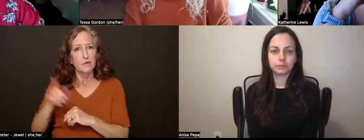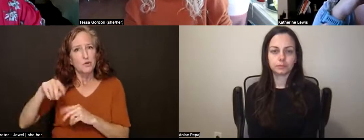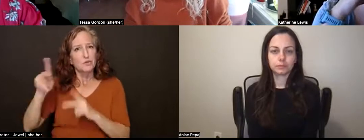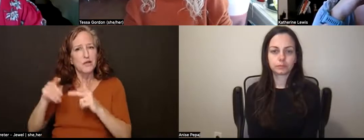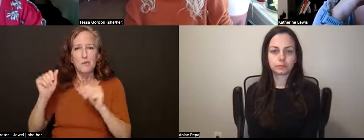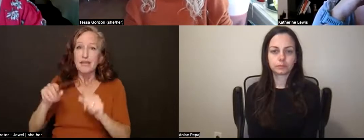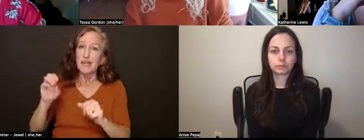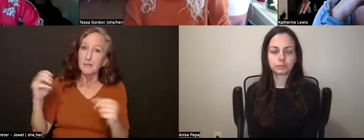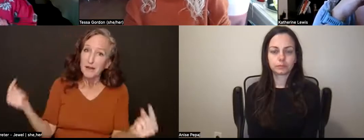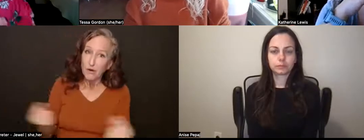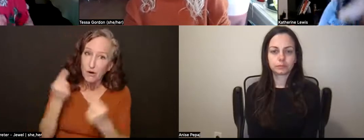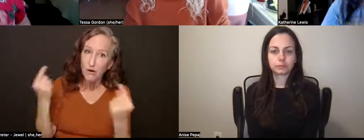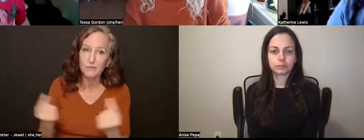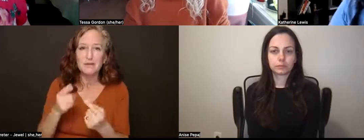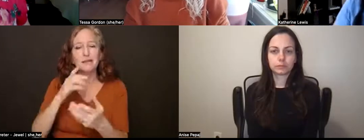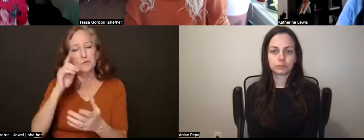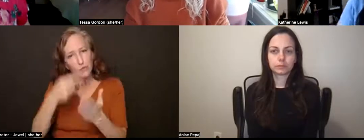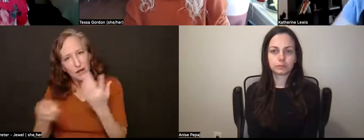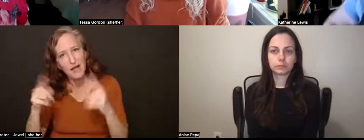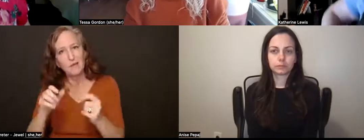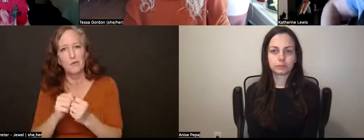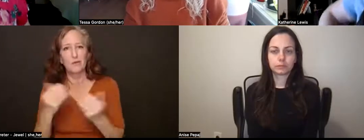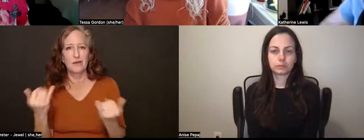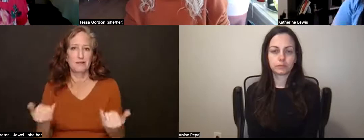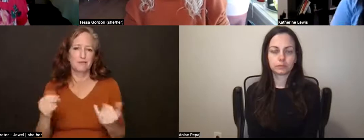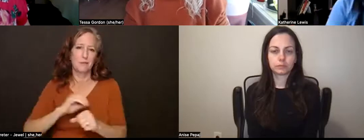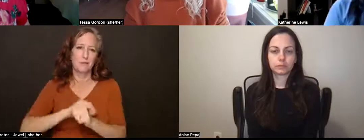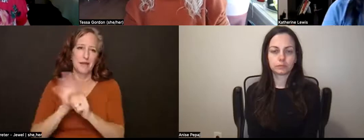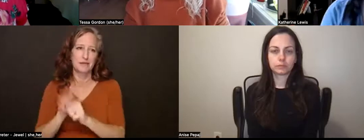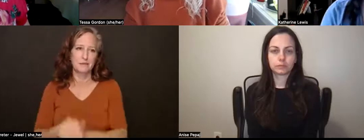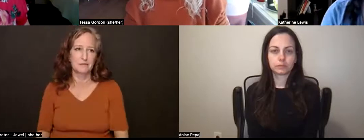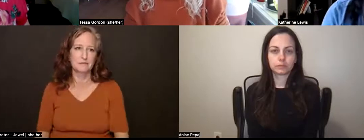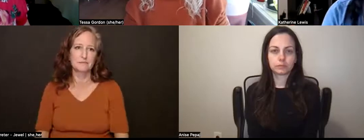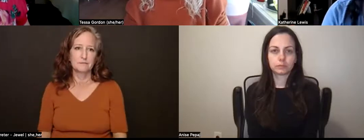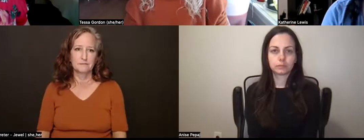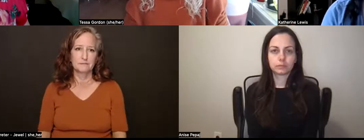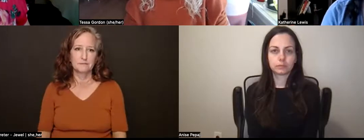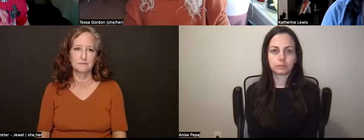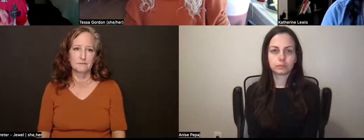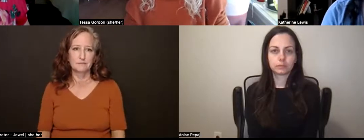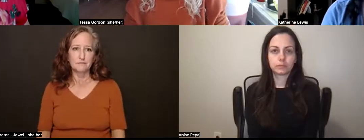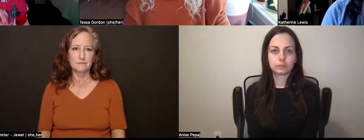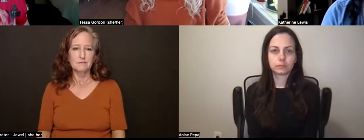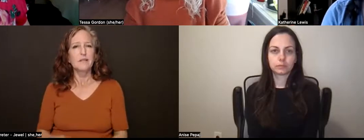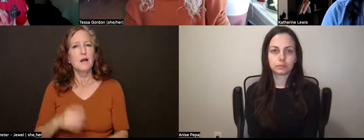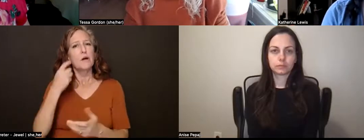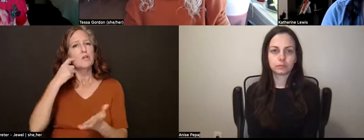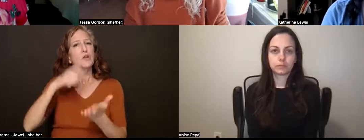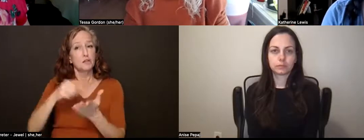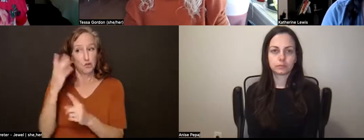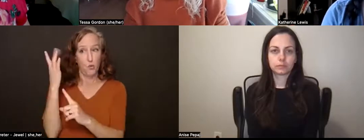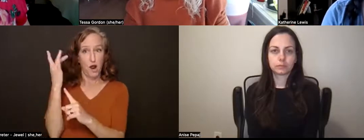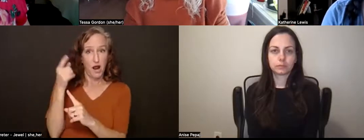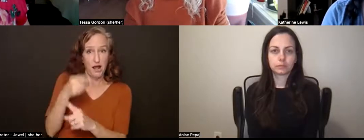that's exactly what happened with this pandemic. And so I think we have to acknowledge why they were excluded, but I think that we